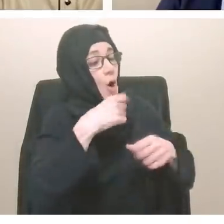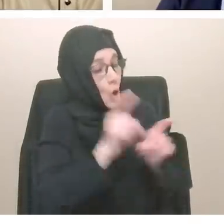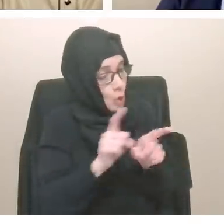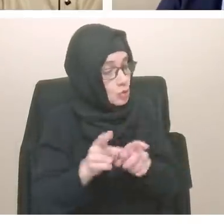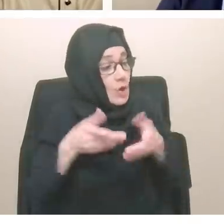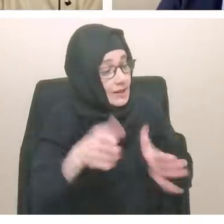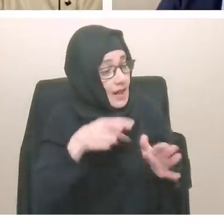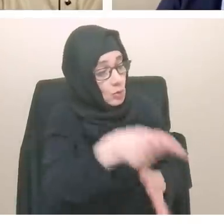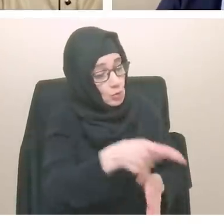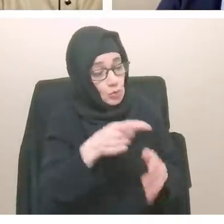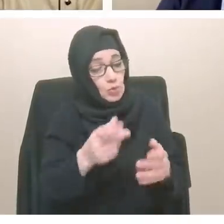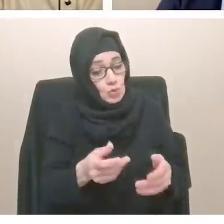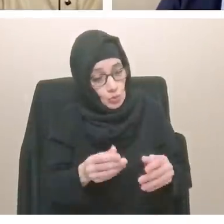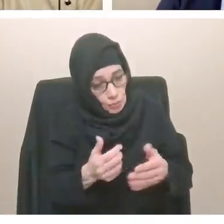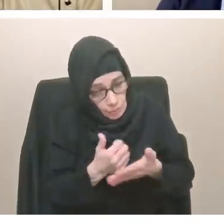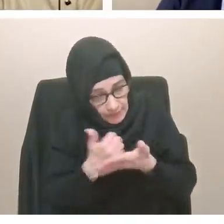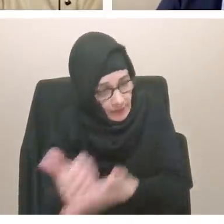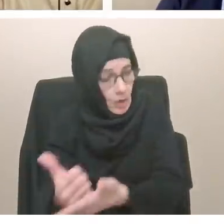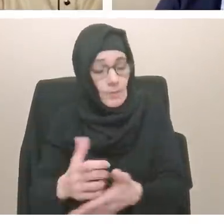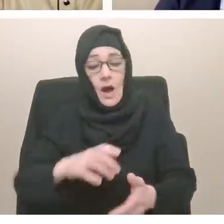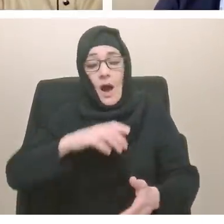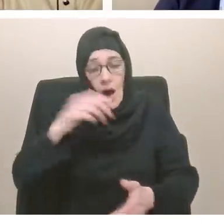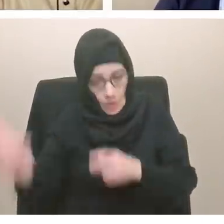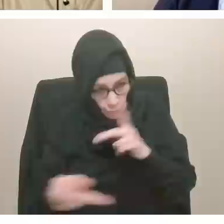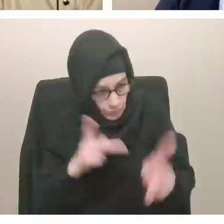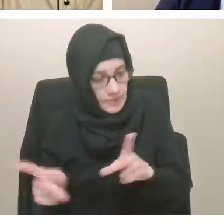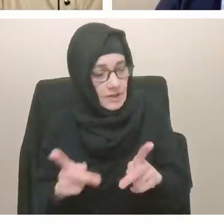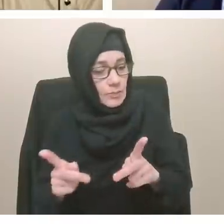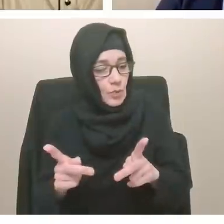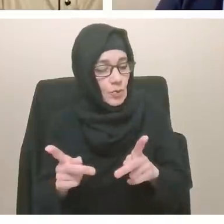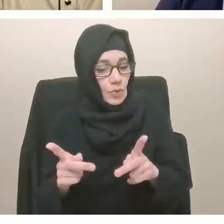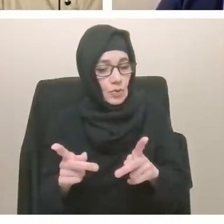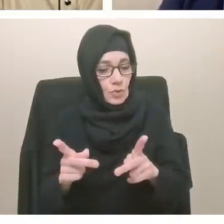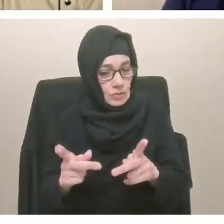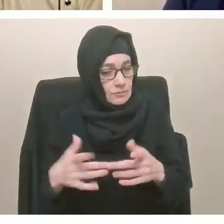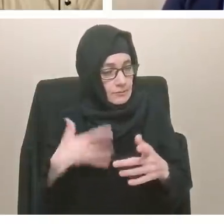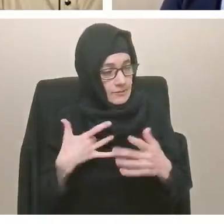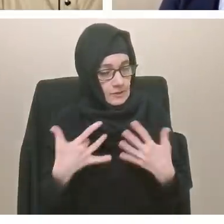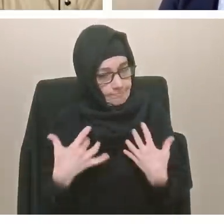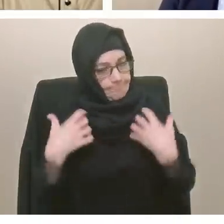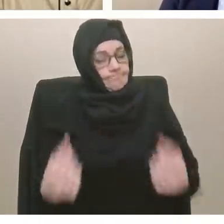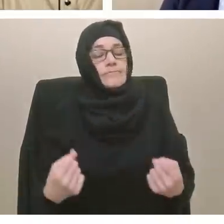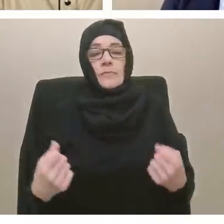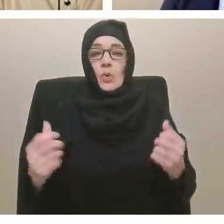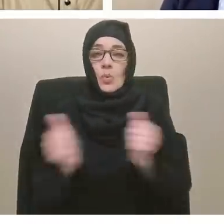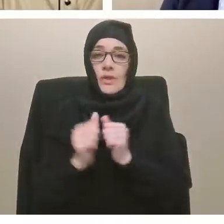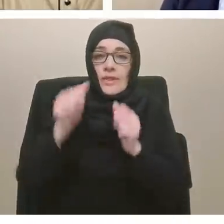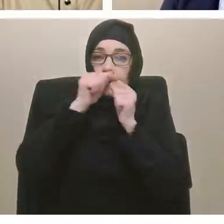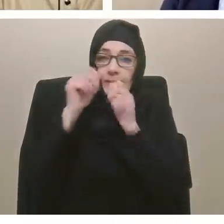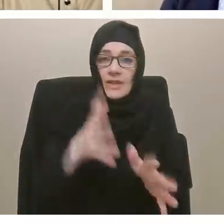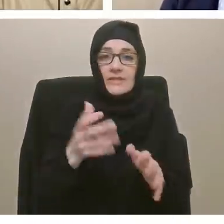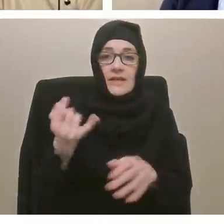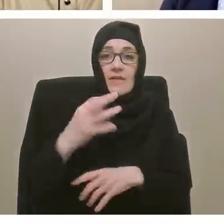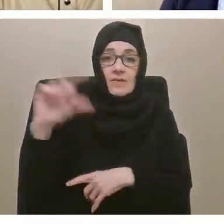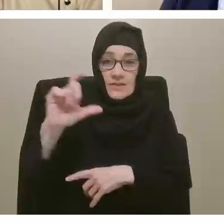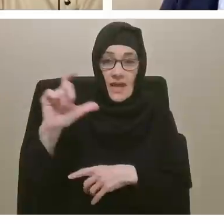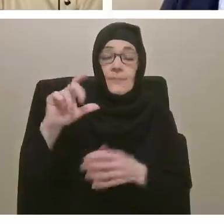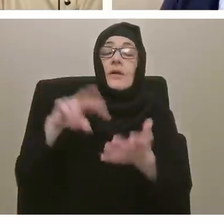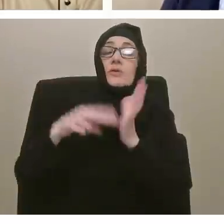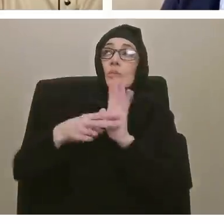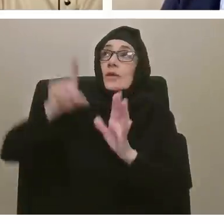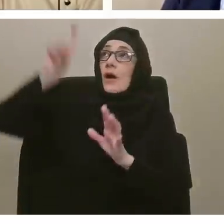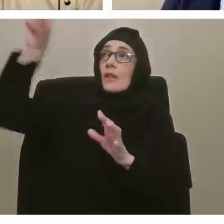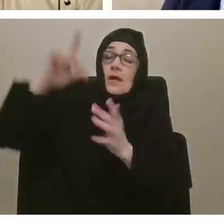meaning that they were those people that had Islam. They had the blessings of Islam. So Allah subhanahu wa ta'ala is reminding them